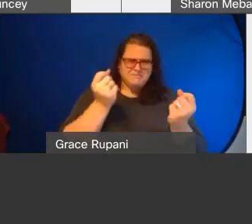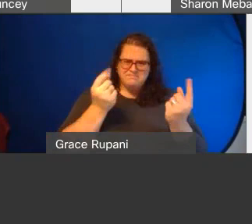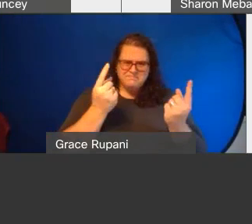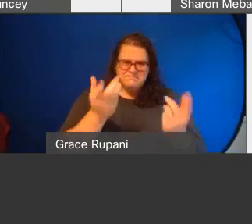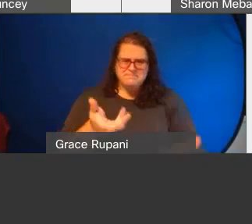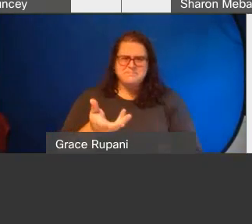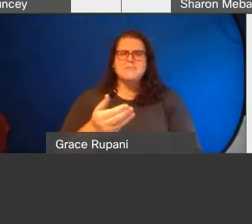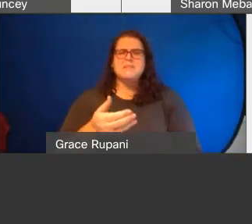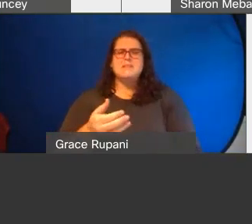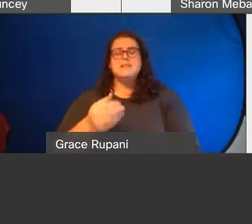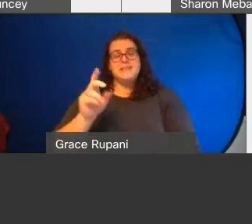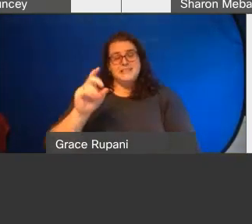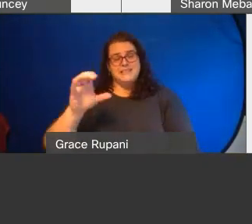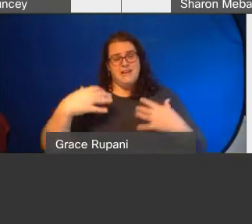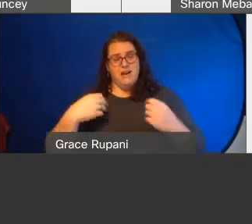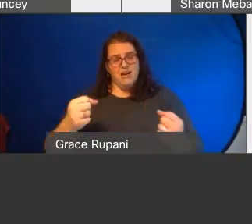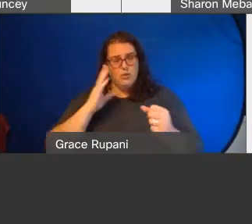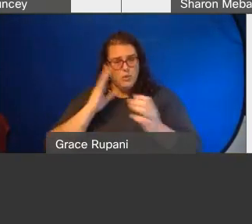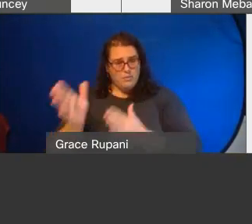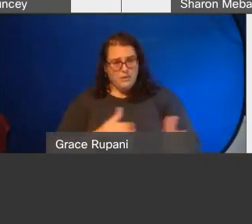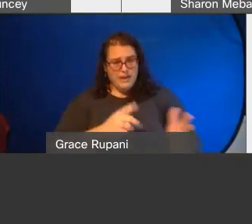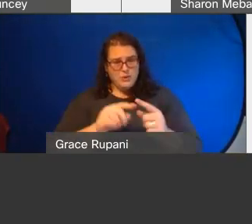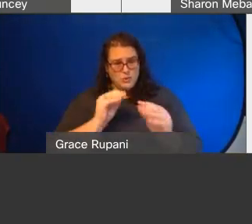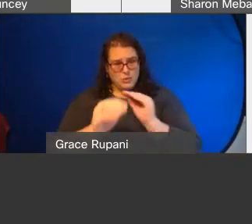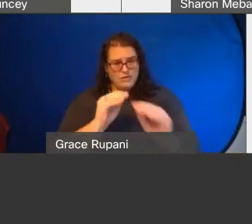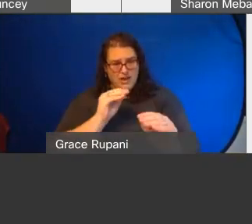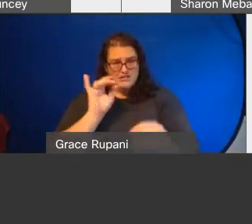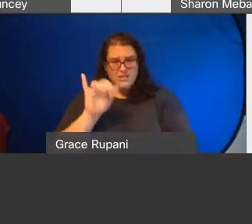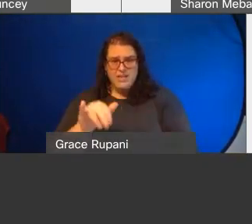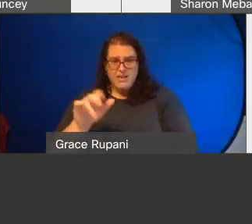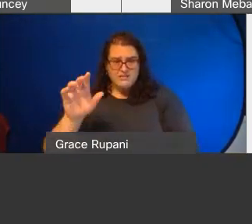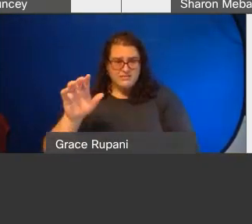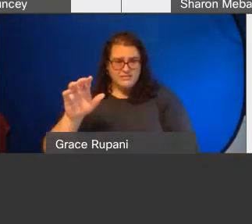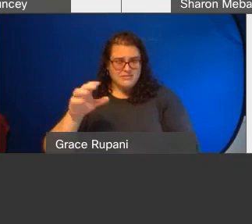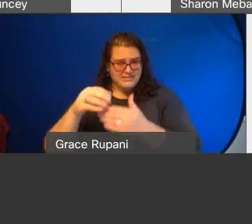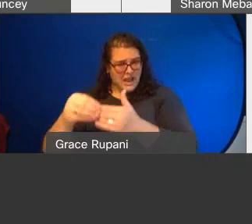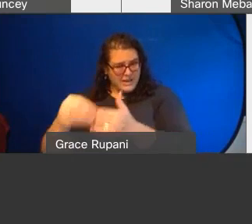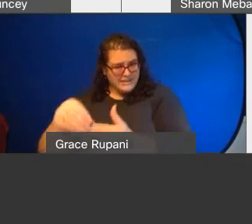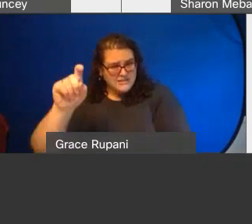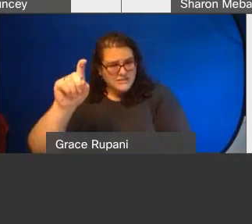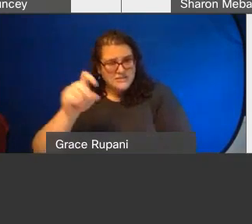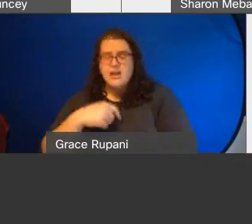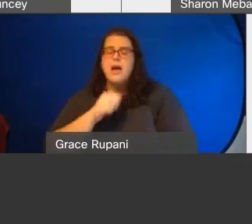current ICF guidance? And I'm not sure if DC Health is with us today.